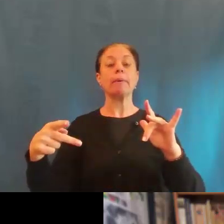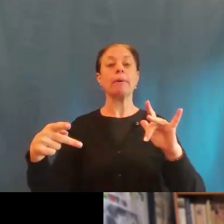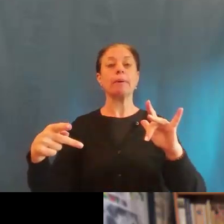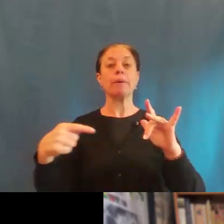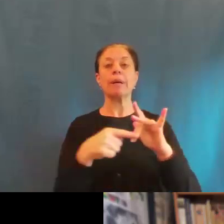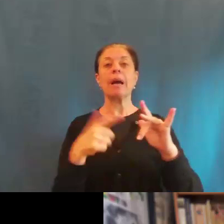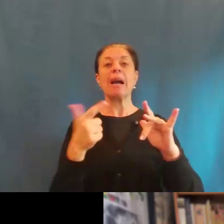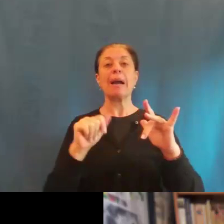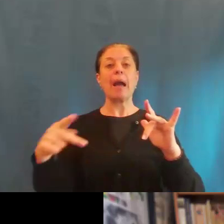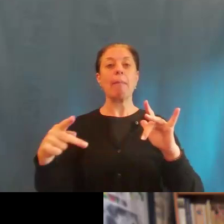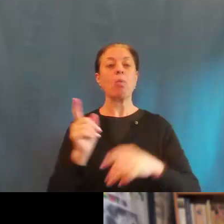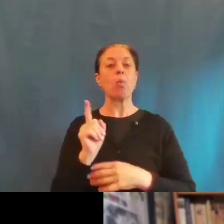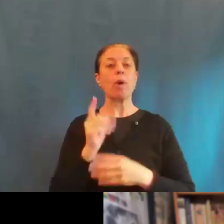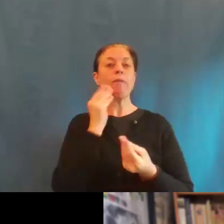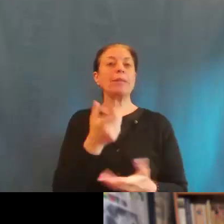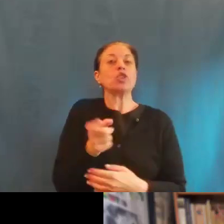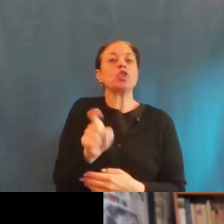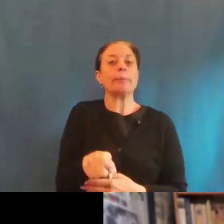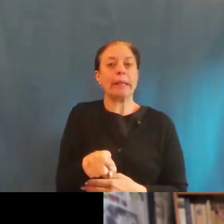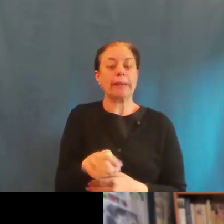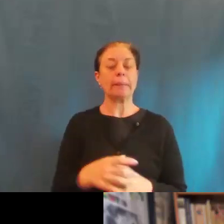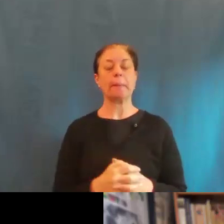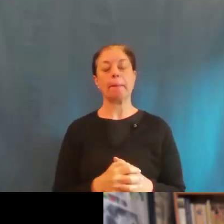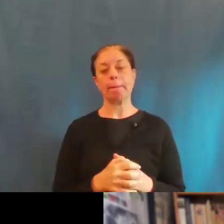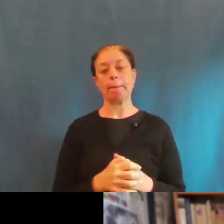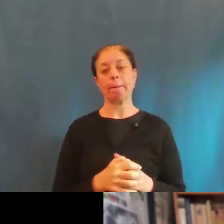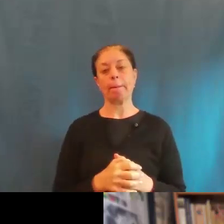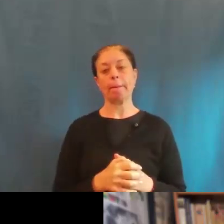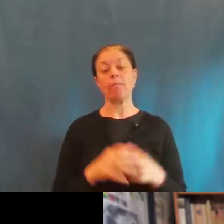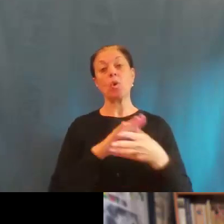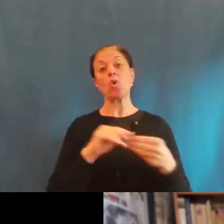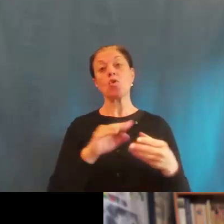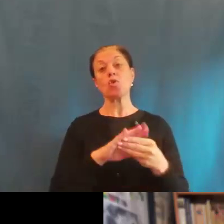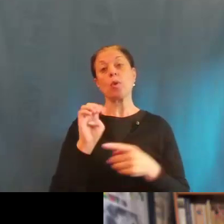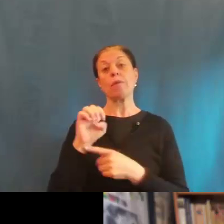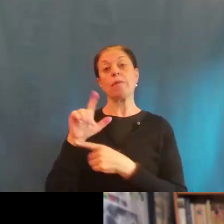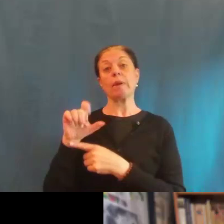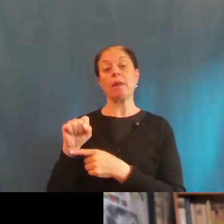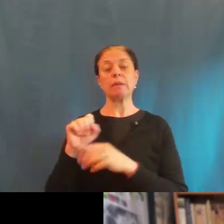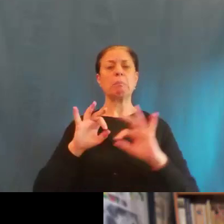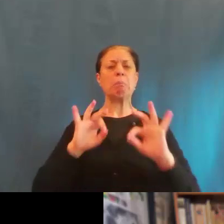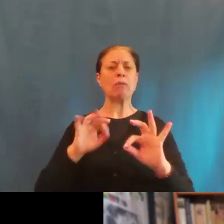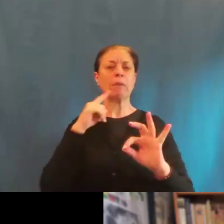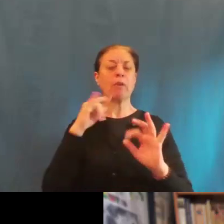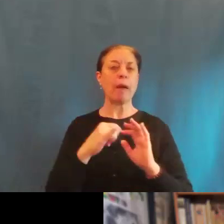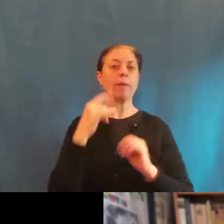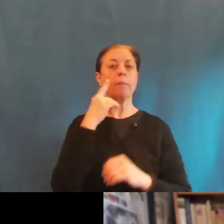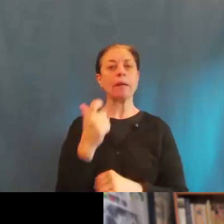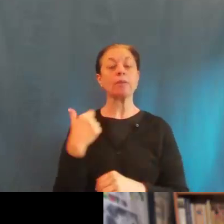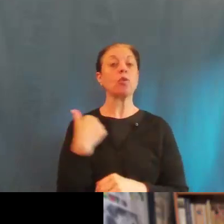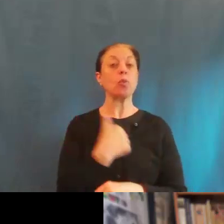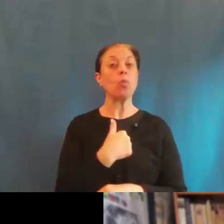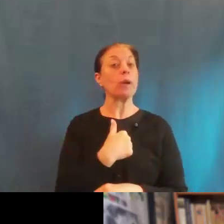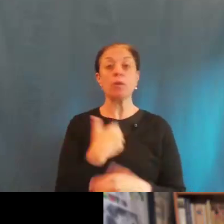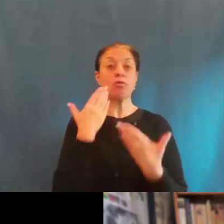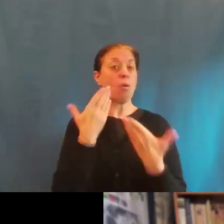be. Um, and uh, and so the story of eels is perfect for that because we do